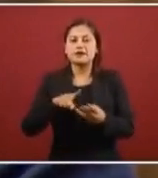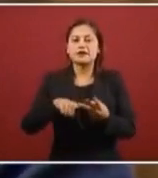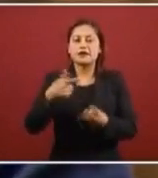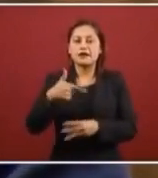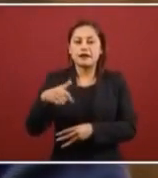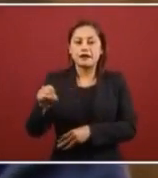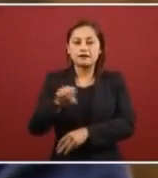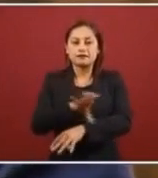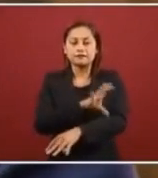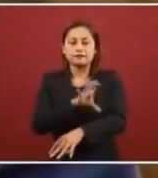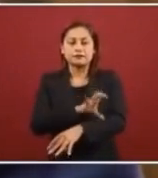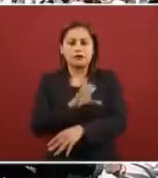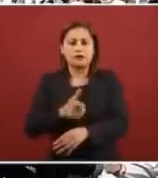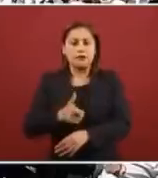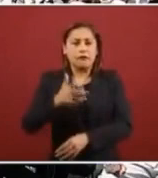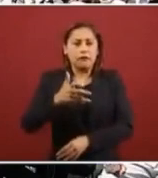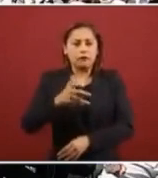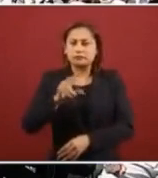electricity